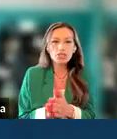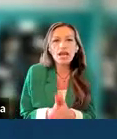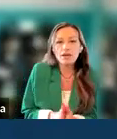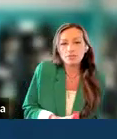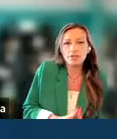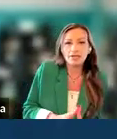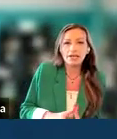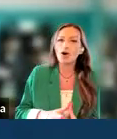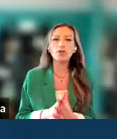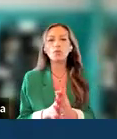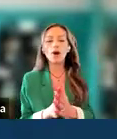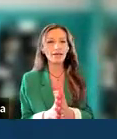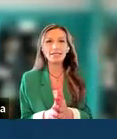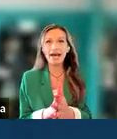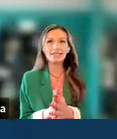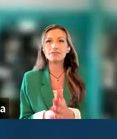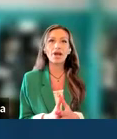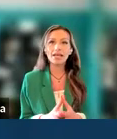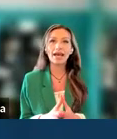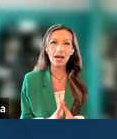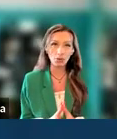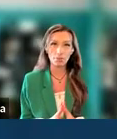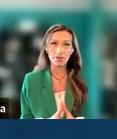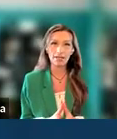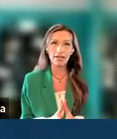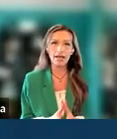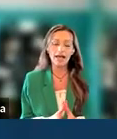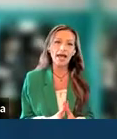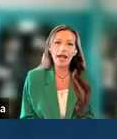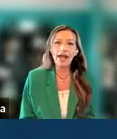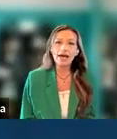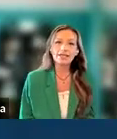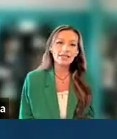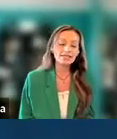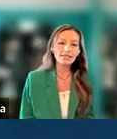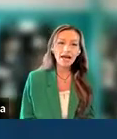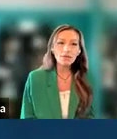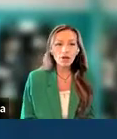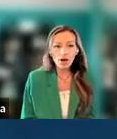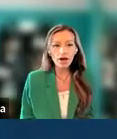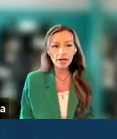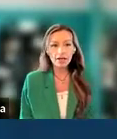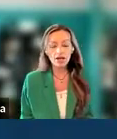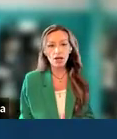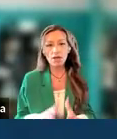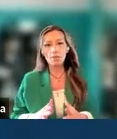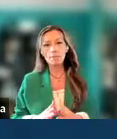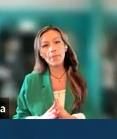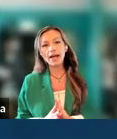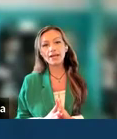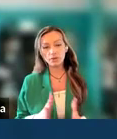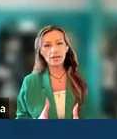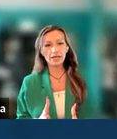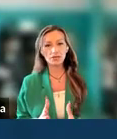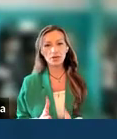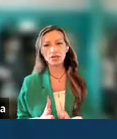too ashamed all in one to ask for any help. And as time went on,